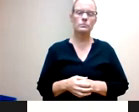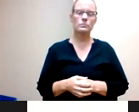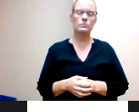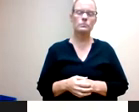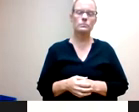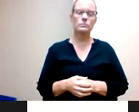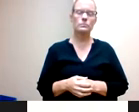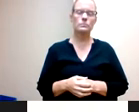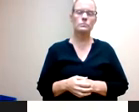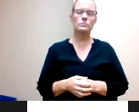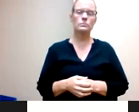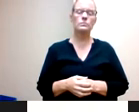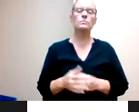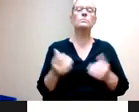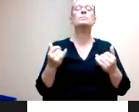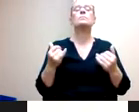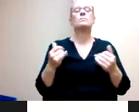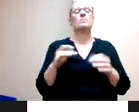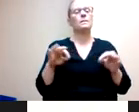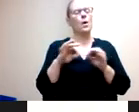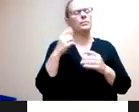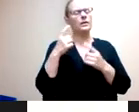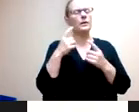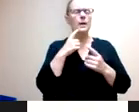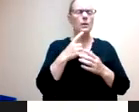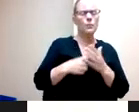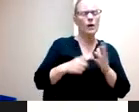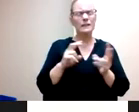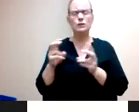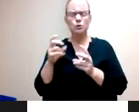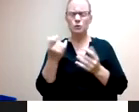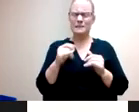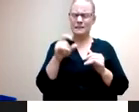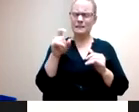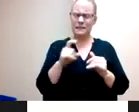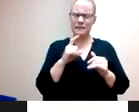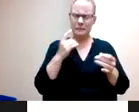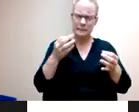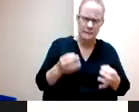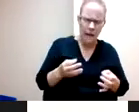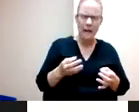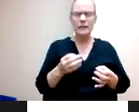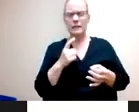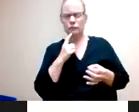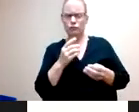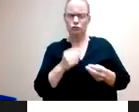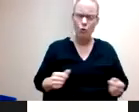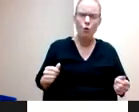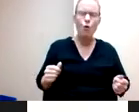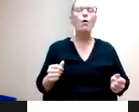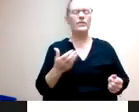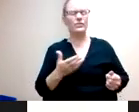Are there things that still need to be resolved at end of life and things we can still talk about with